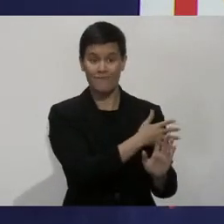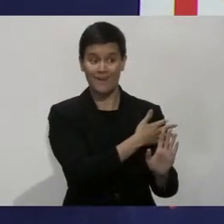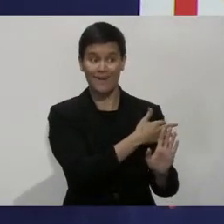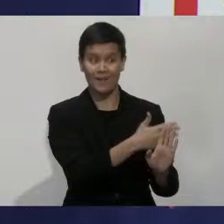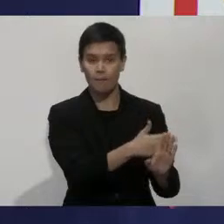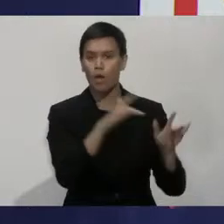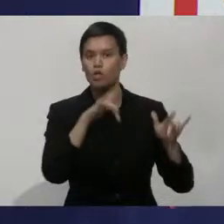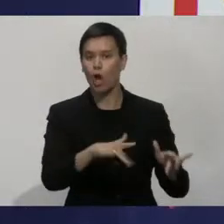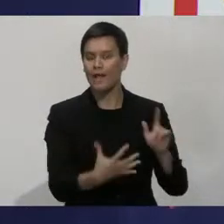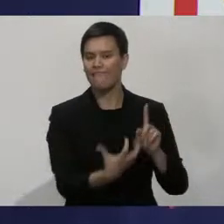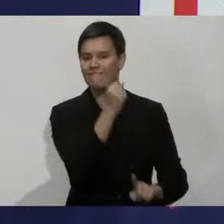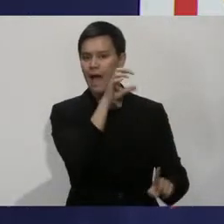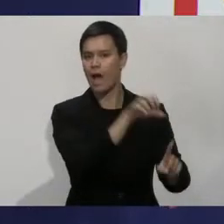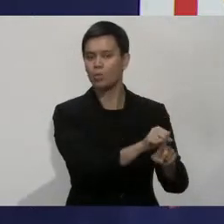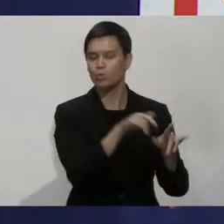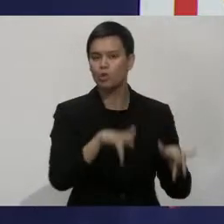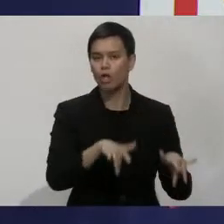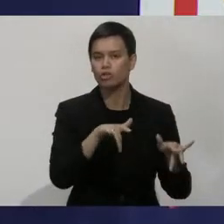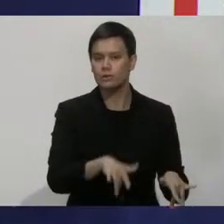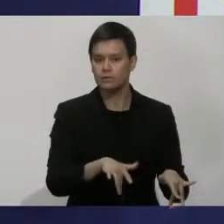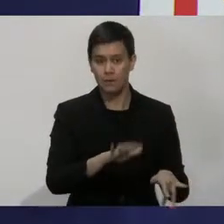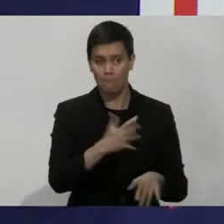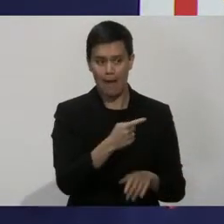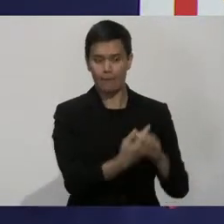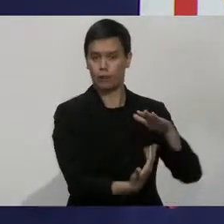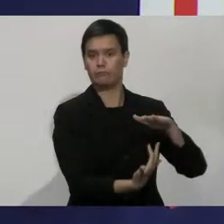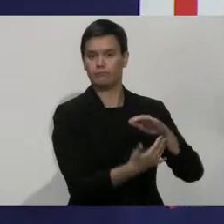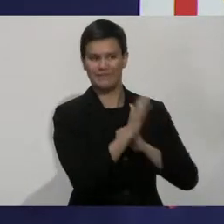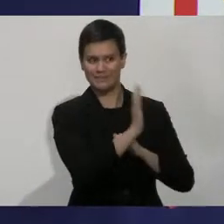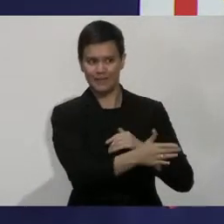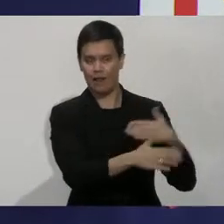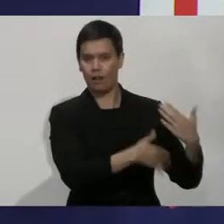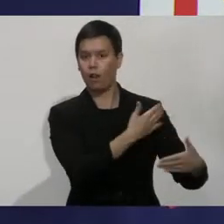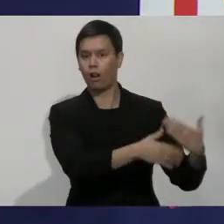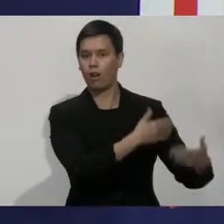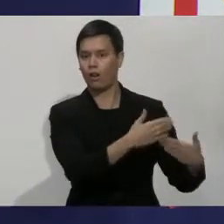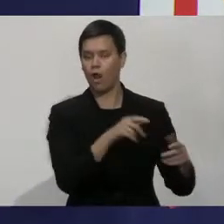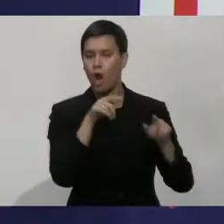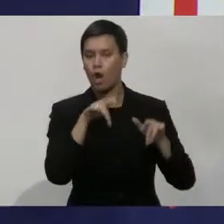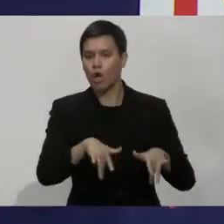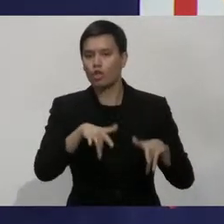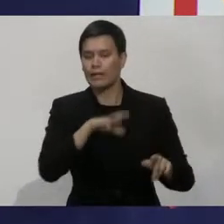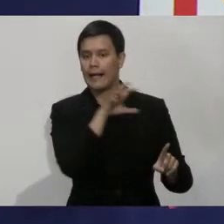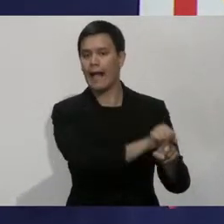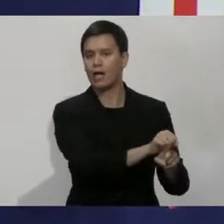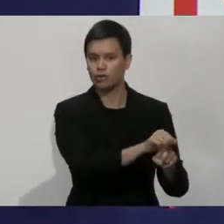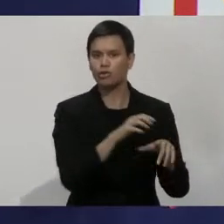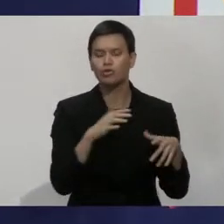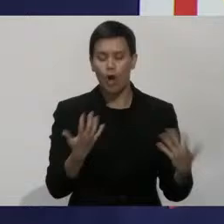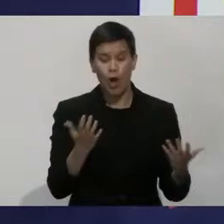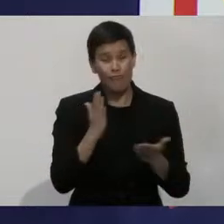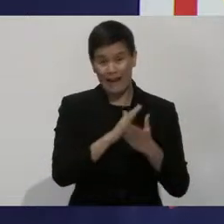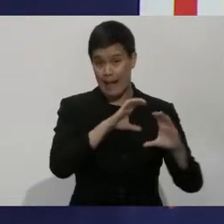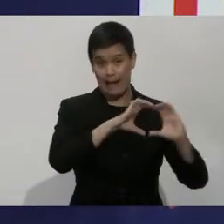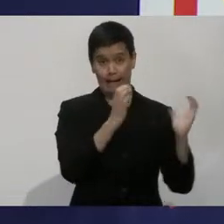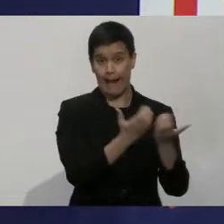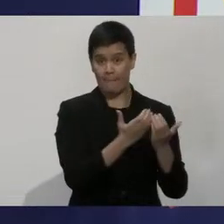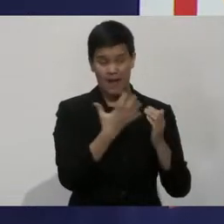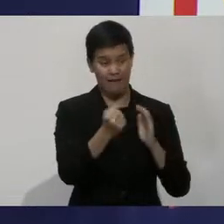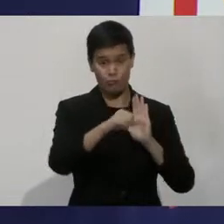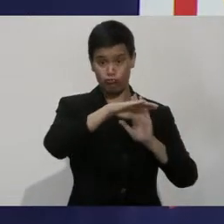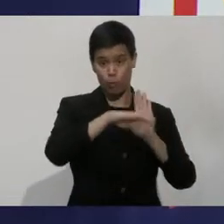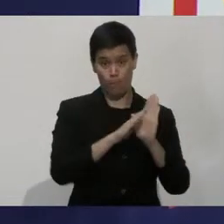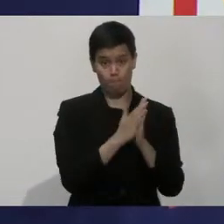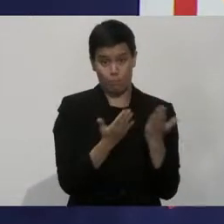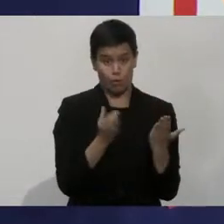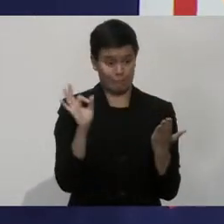things that we will look at. There's not an exhaustive, hard and fast set of rules here. So, ultimately it comes down to judgments.